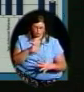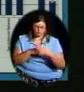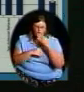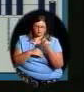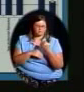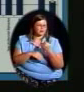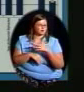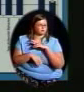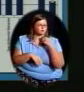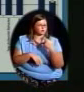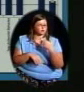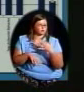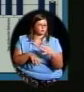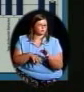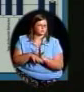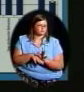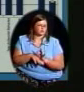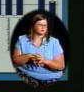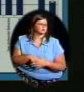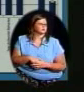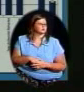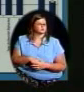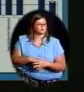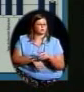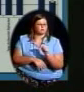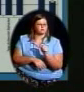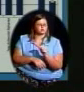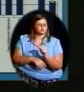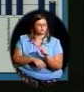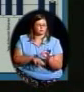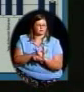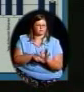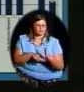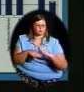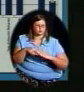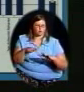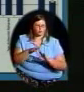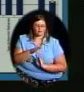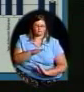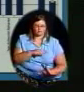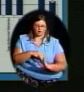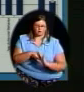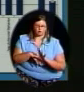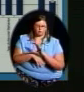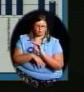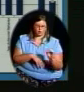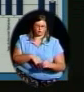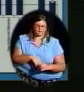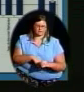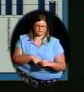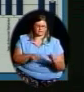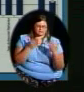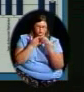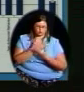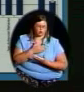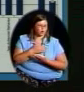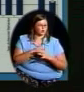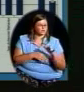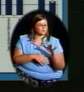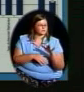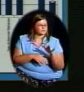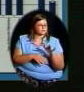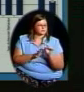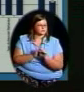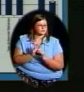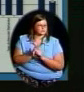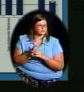factor profile. So the 20 risk factors are at the bottom. Again, Olathe is in the dark bar, and the state is in the gray. So